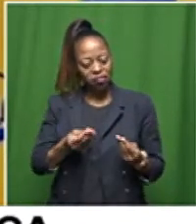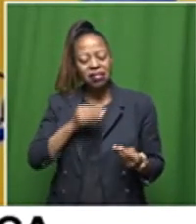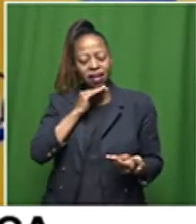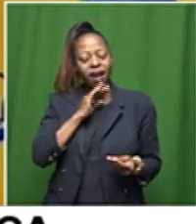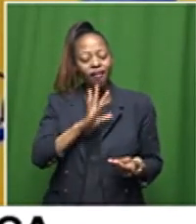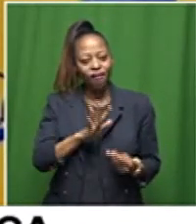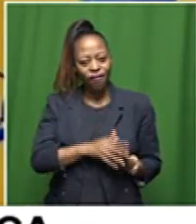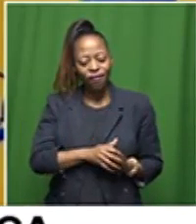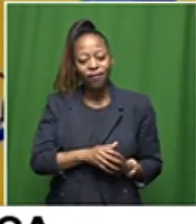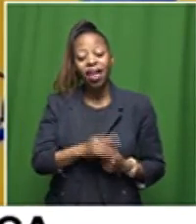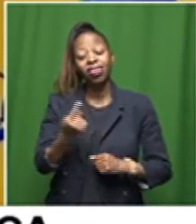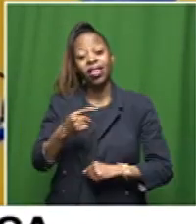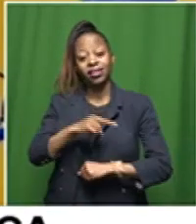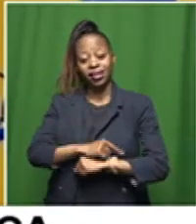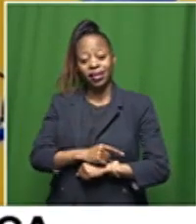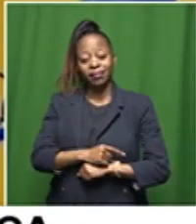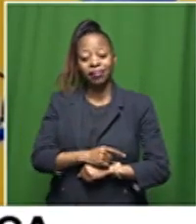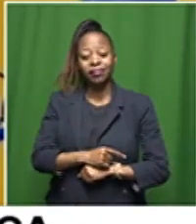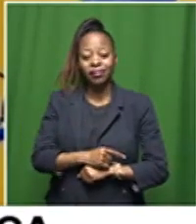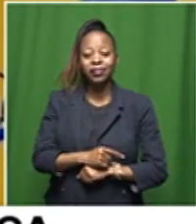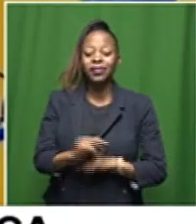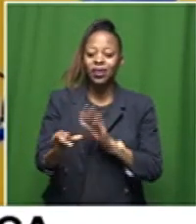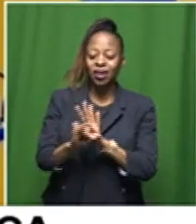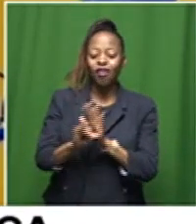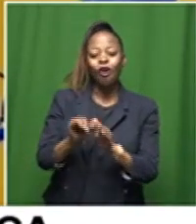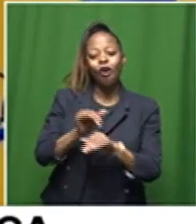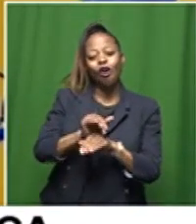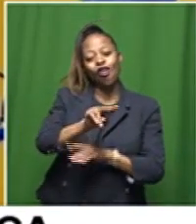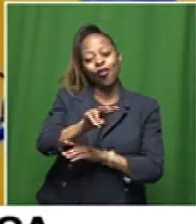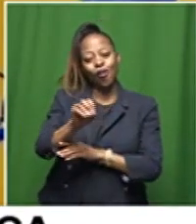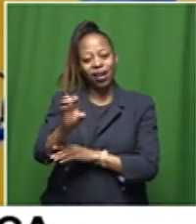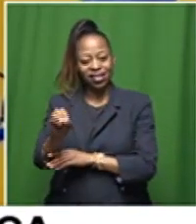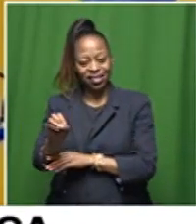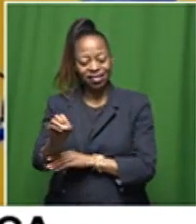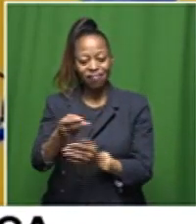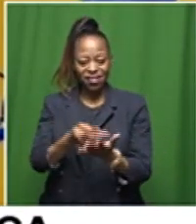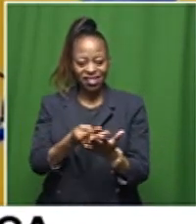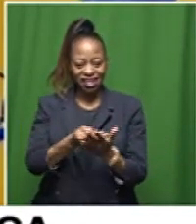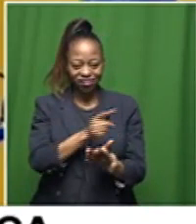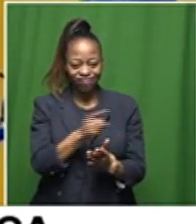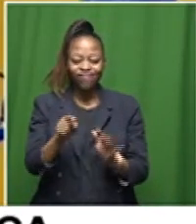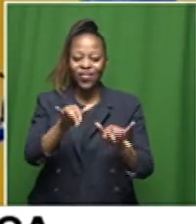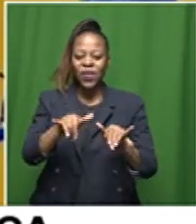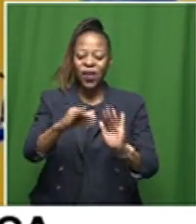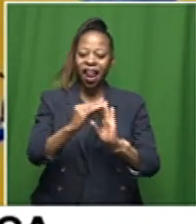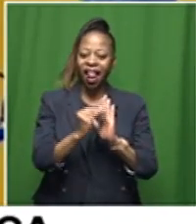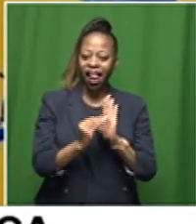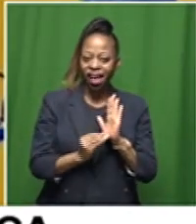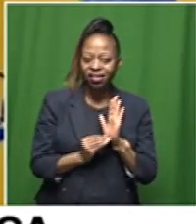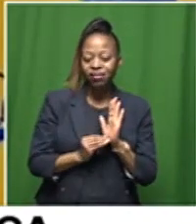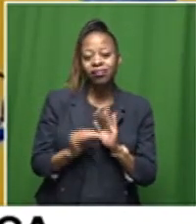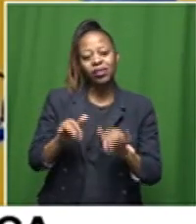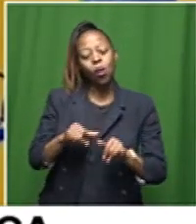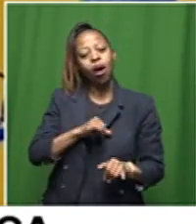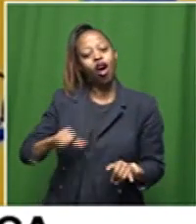enough. And on that day, we found more than 200 patients waiting to be operated. That